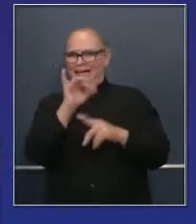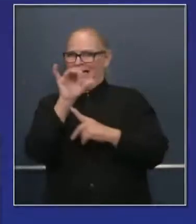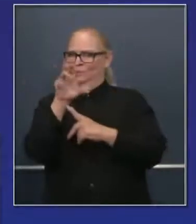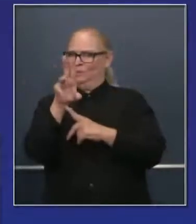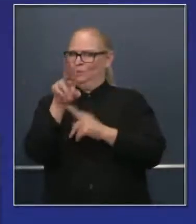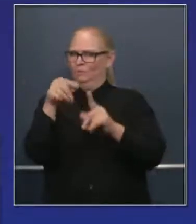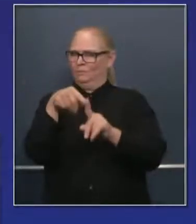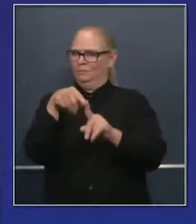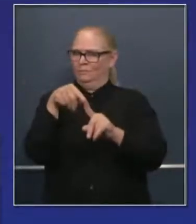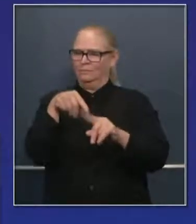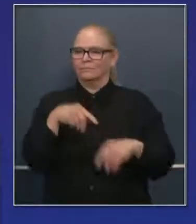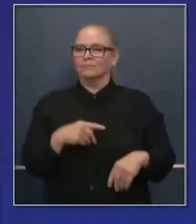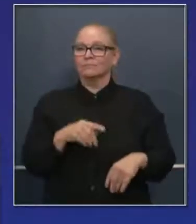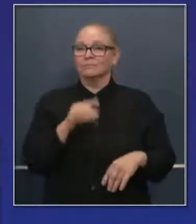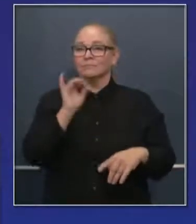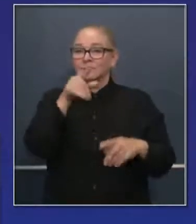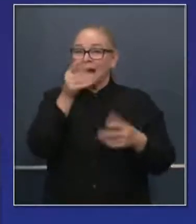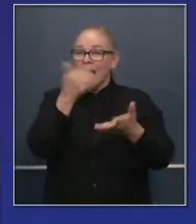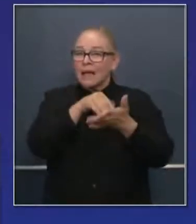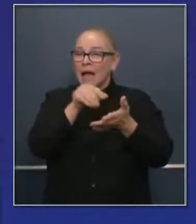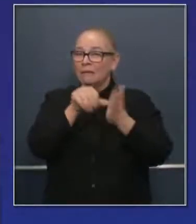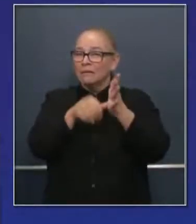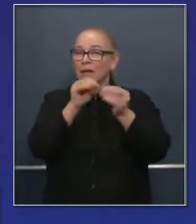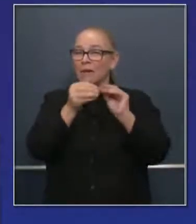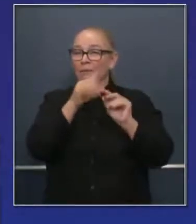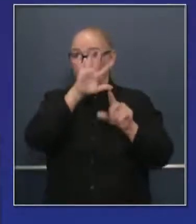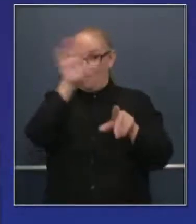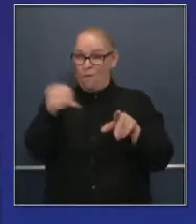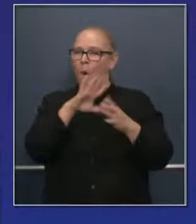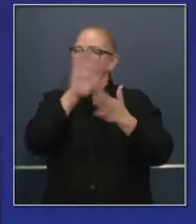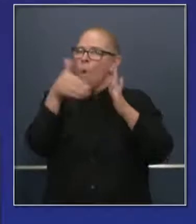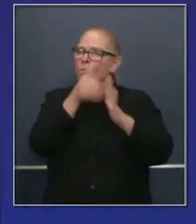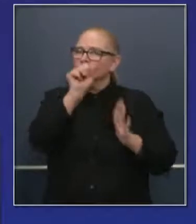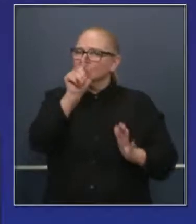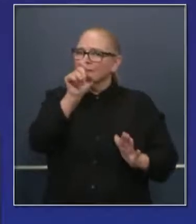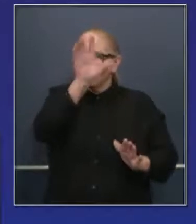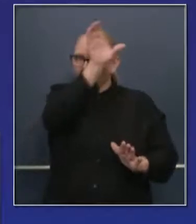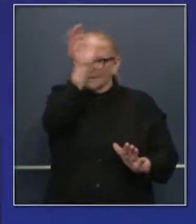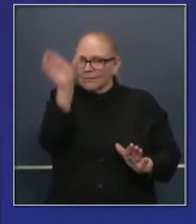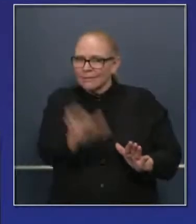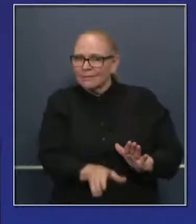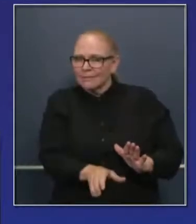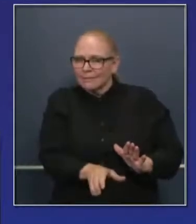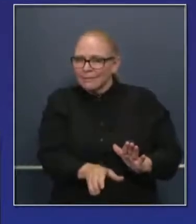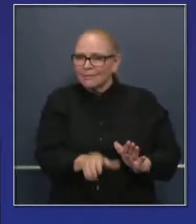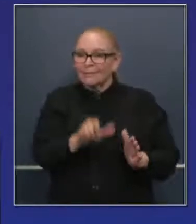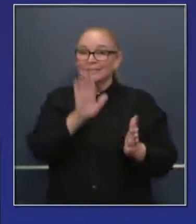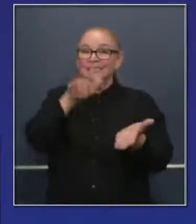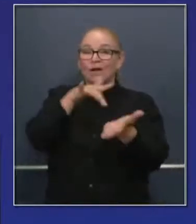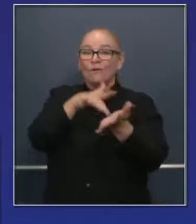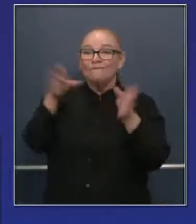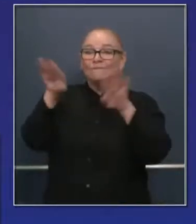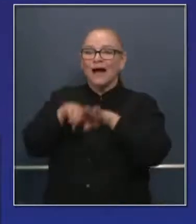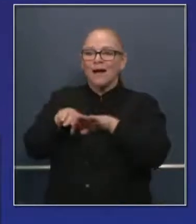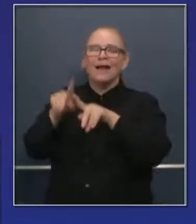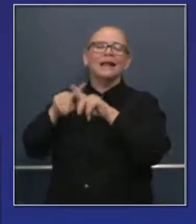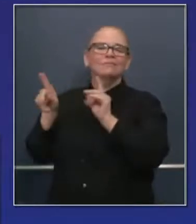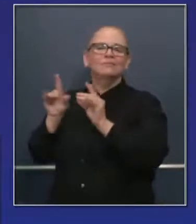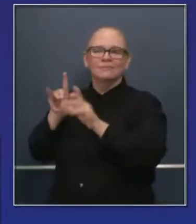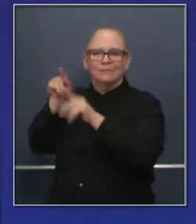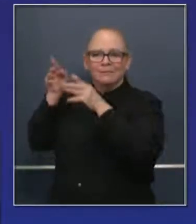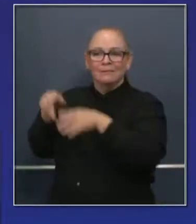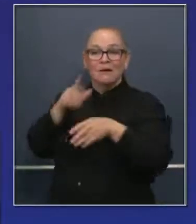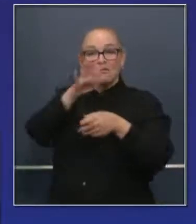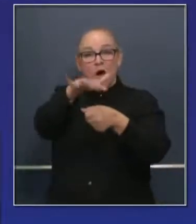statewide numbers. It does not reflect the reality in the Central Valley. It doesn't necessarily reflect the reality where you're living in a